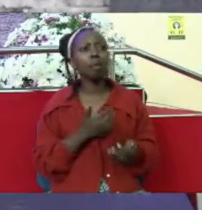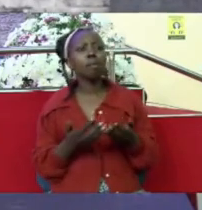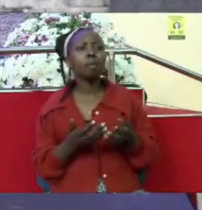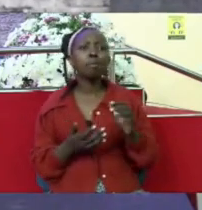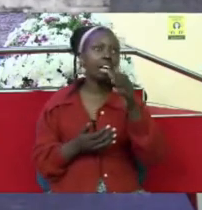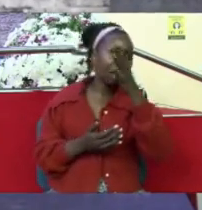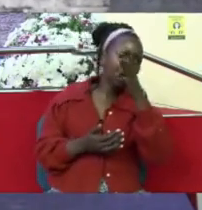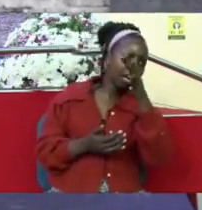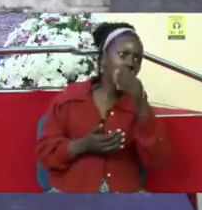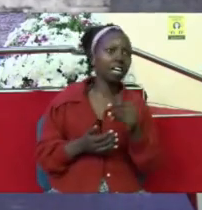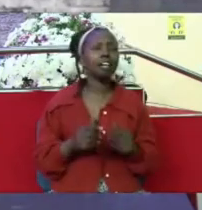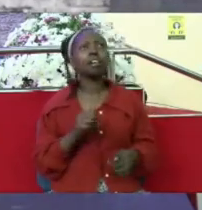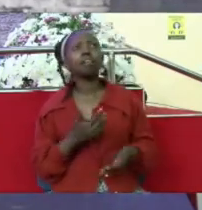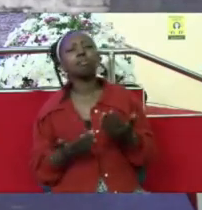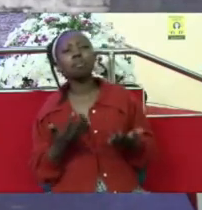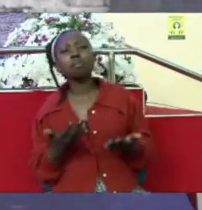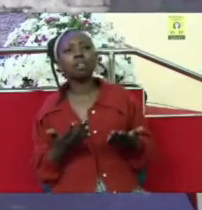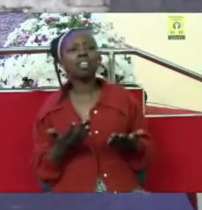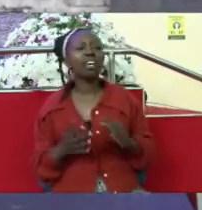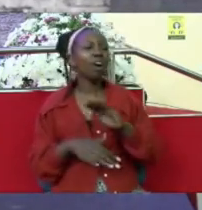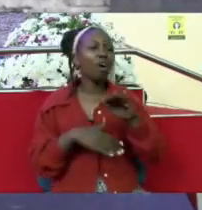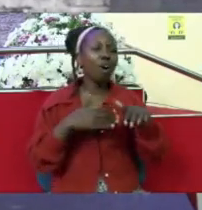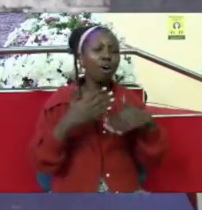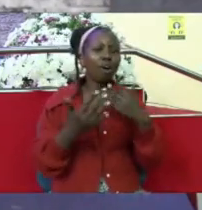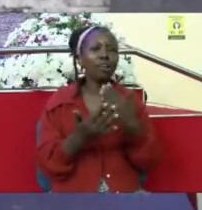the lies. Dhambi alipitia. Hiyo